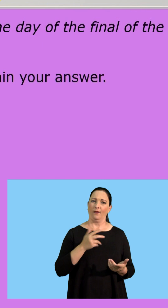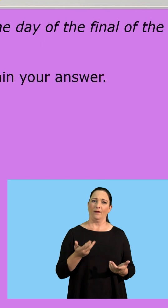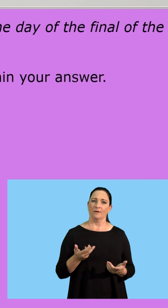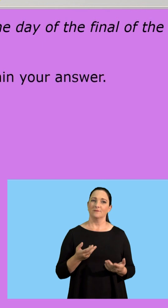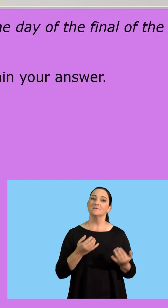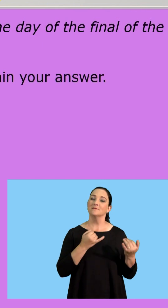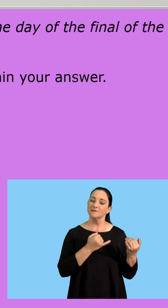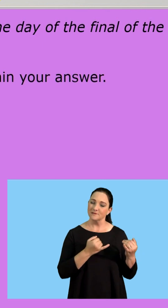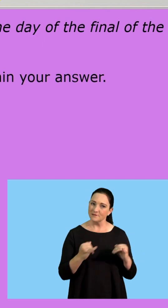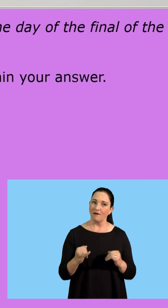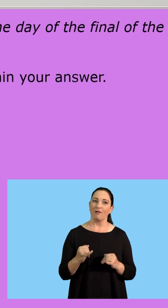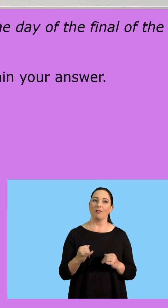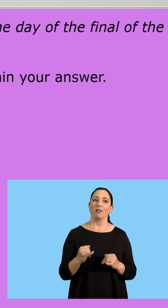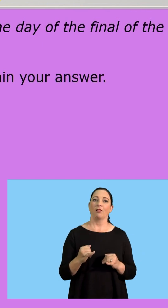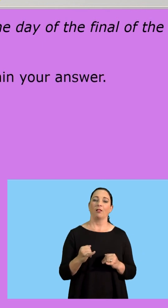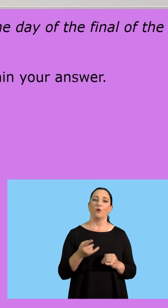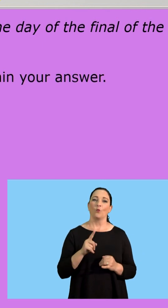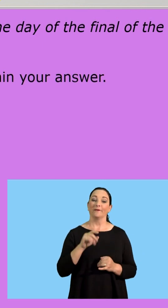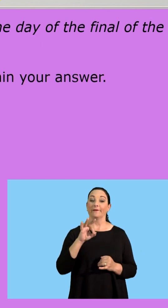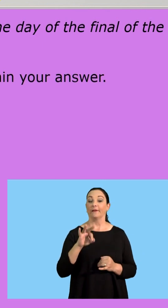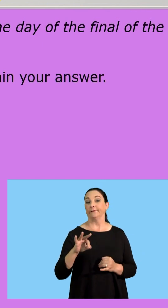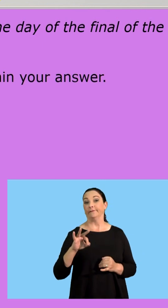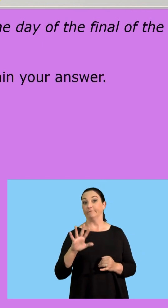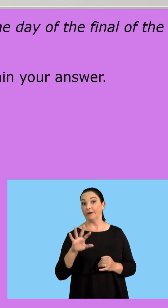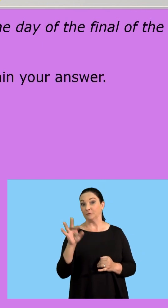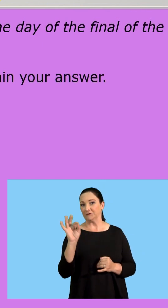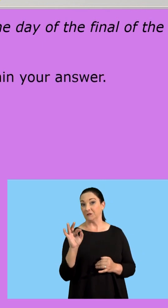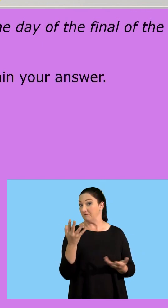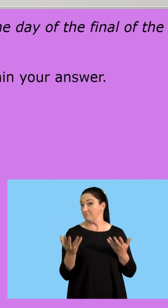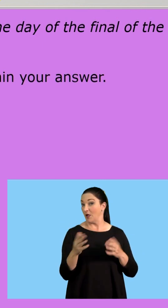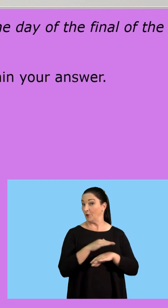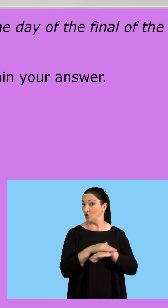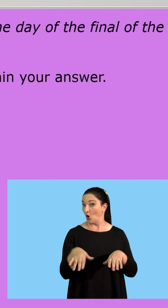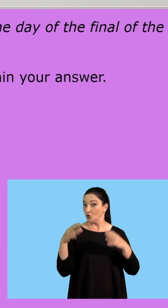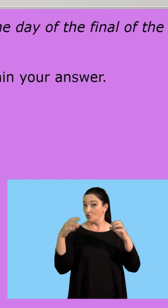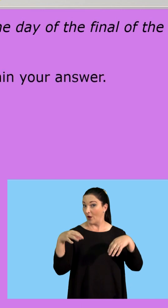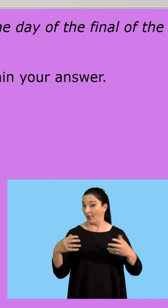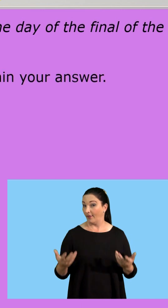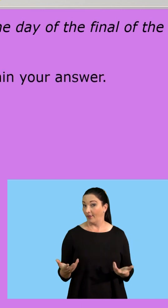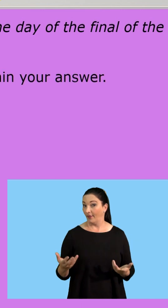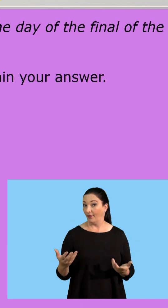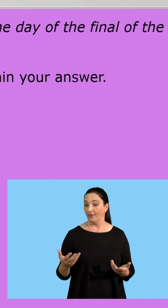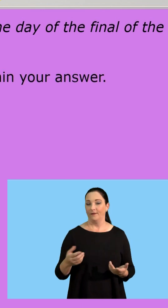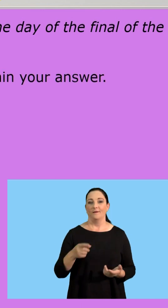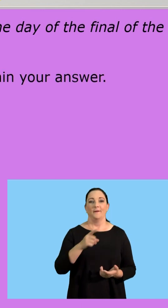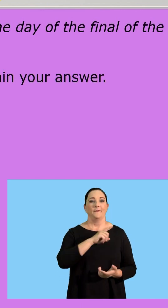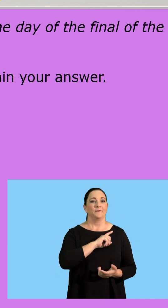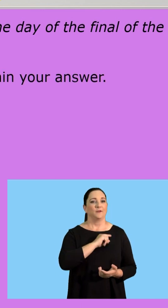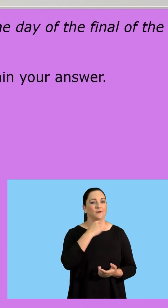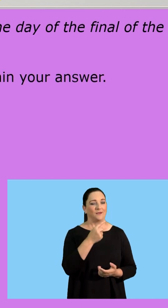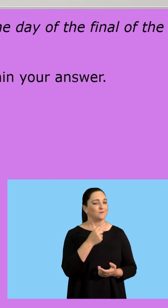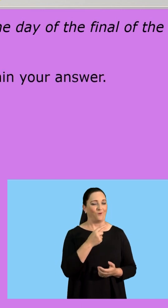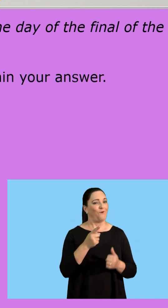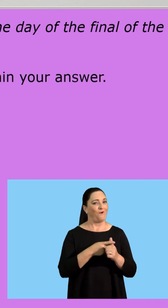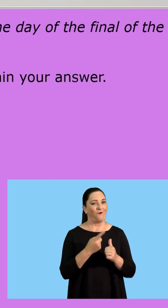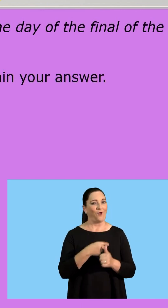no? Because there is still a 35% chance of it not raining, right? So therefore I'm saying